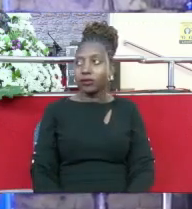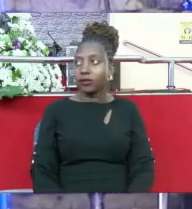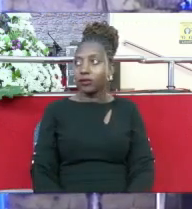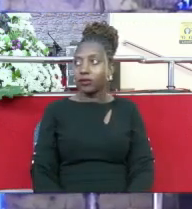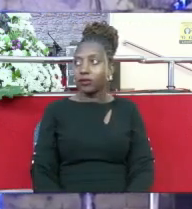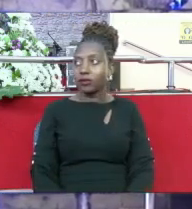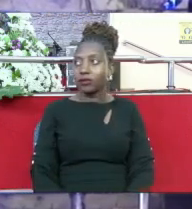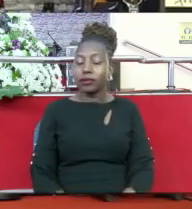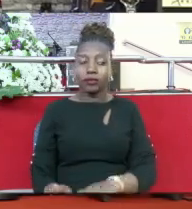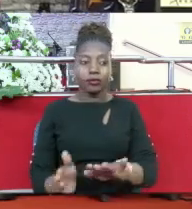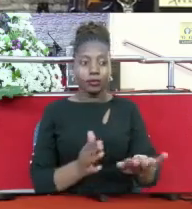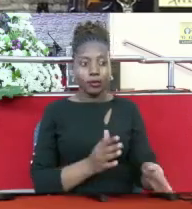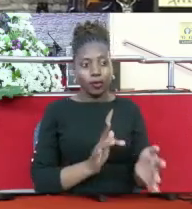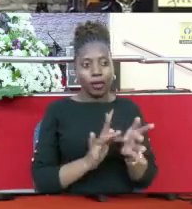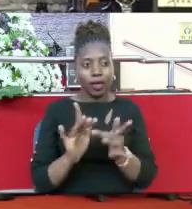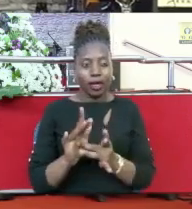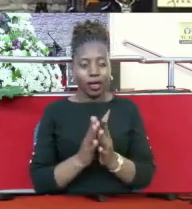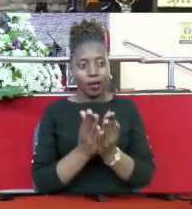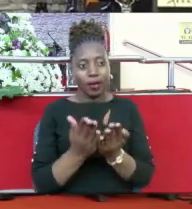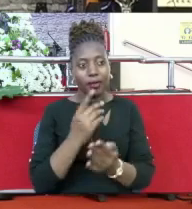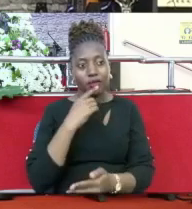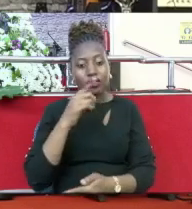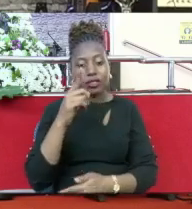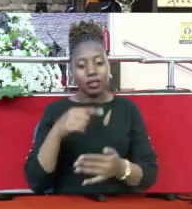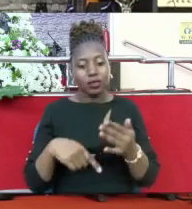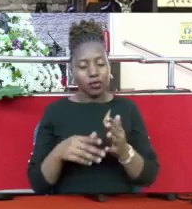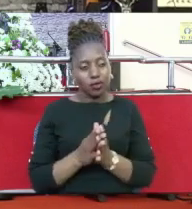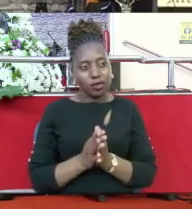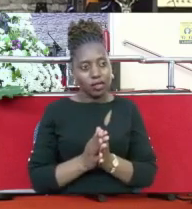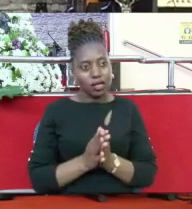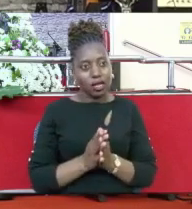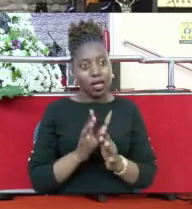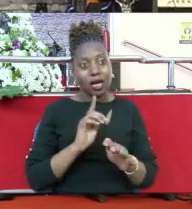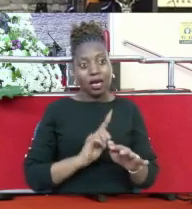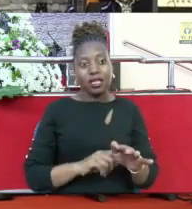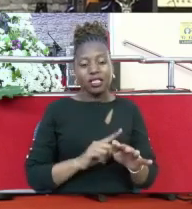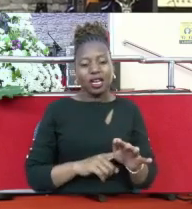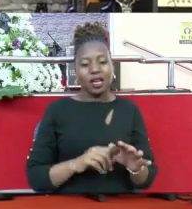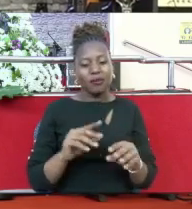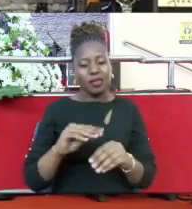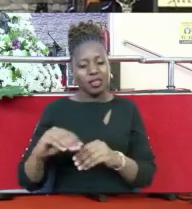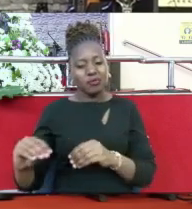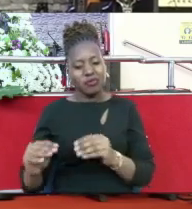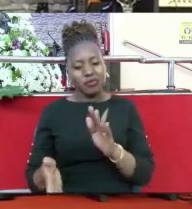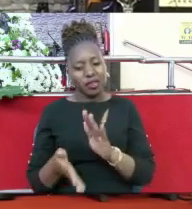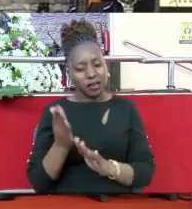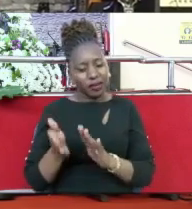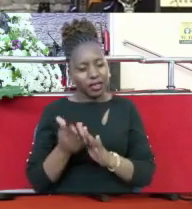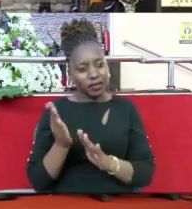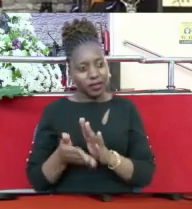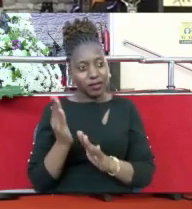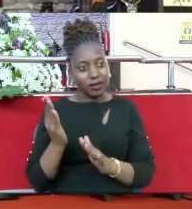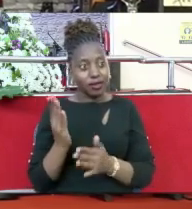The Bible says that time is fleeting, is going by very fast.